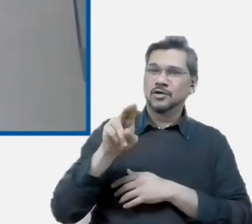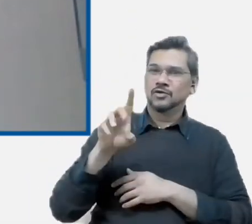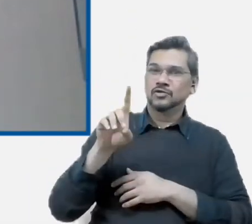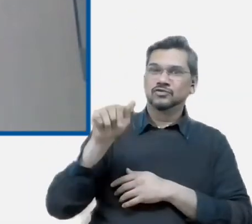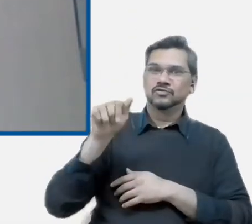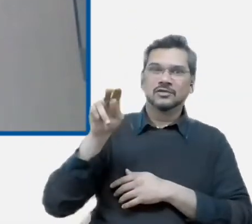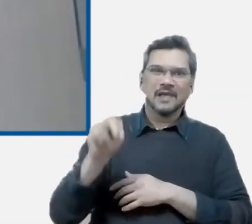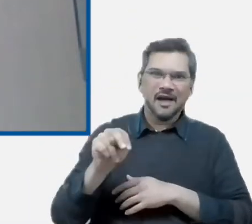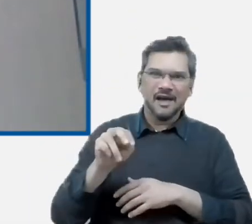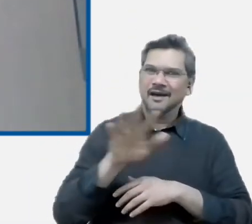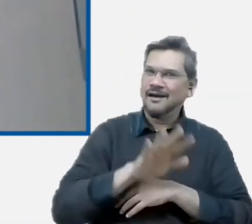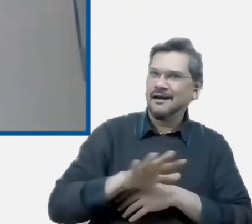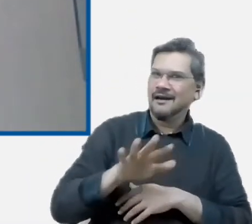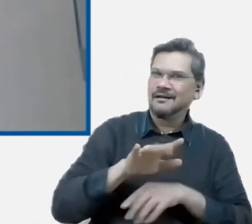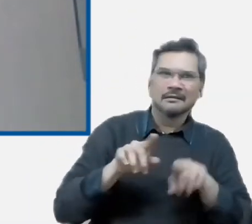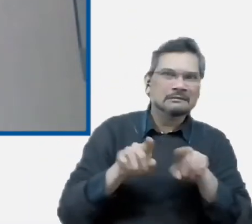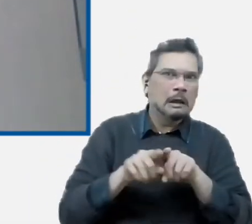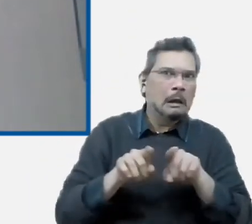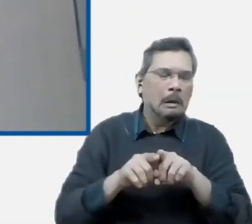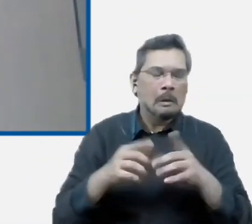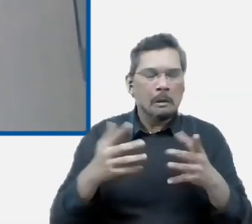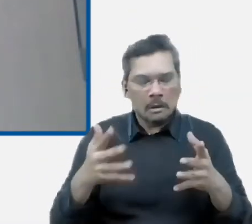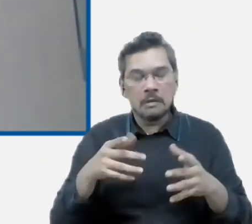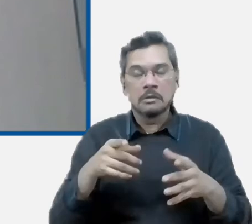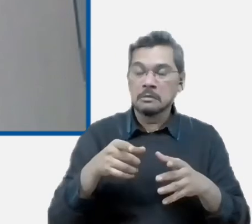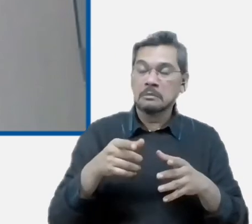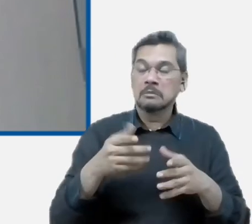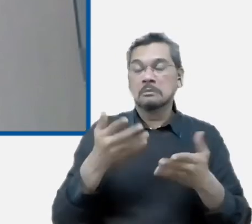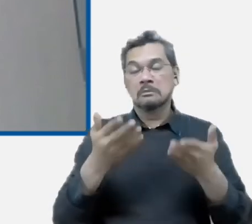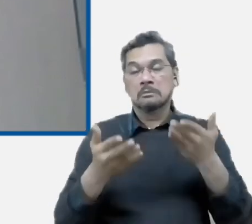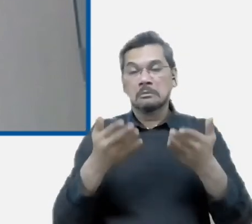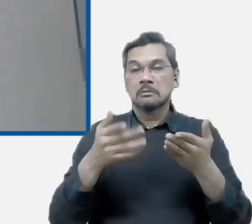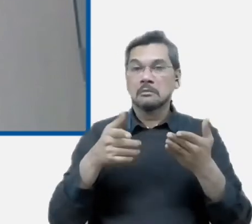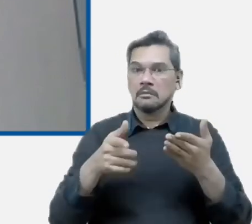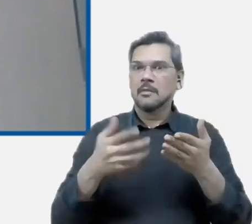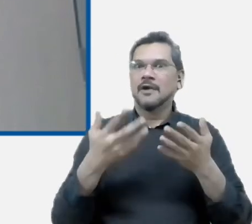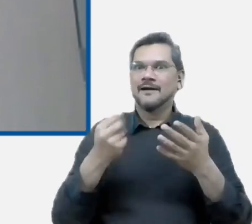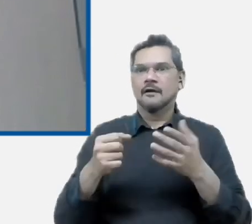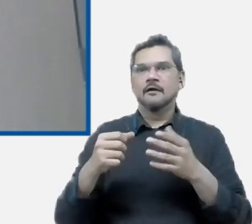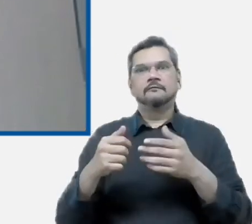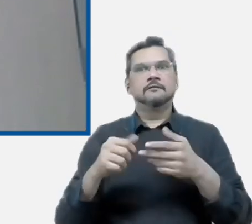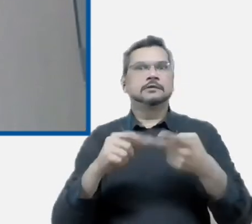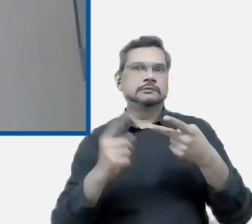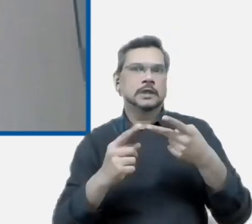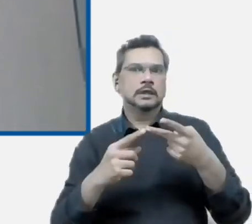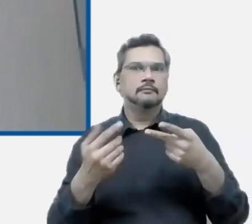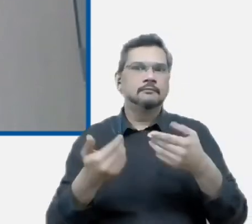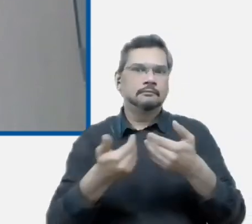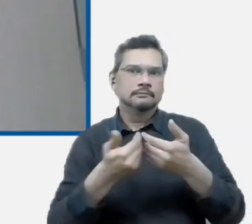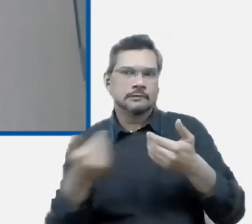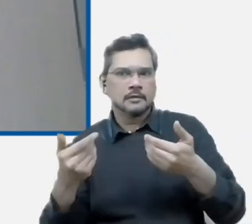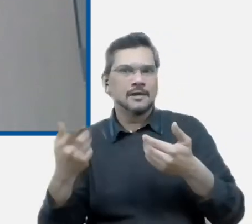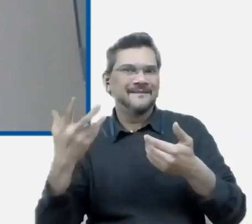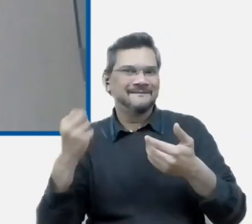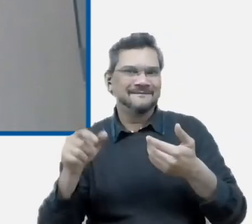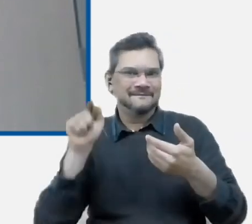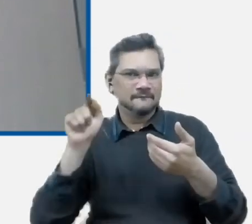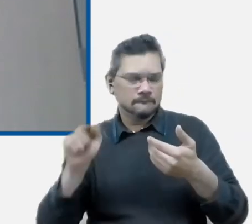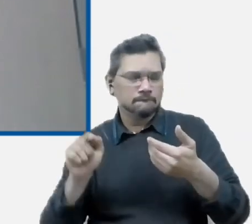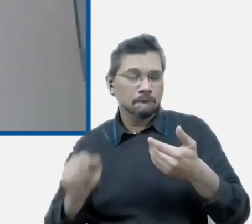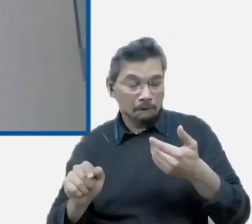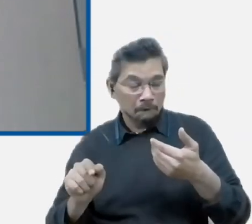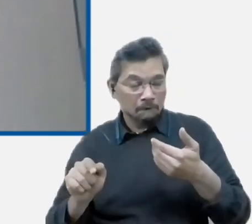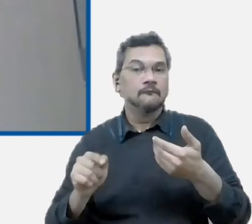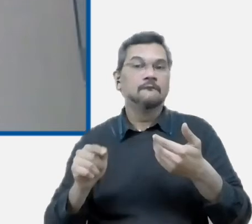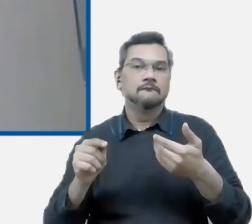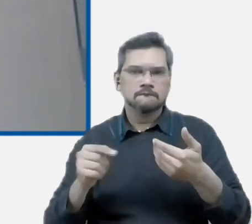needs overviews, and those are also publicly available. So, Chair, I'll pop a couple of links in the chat box, and then if anyone has further